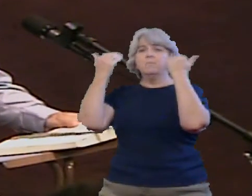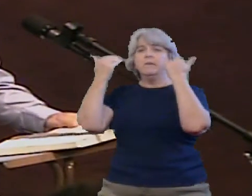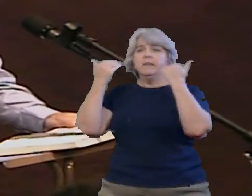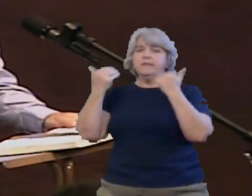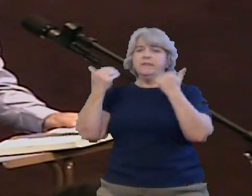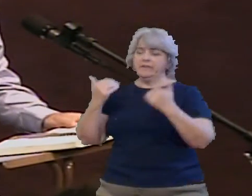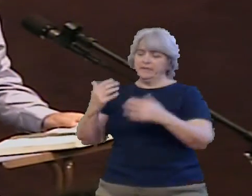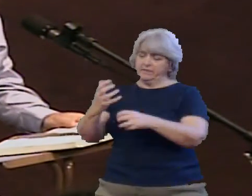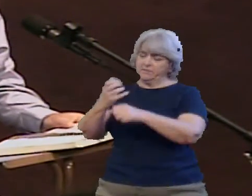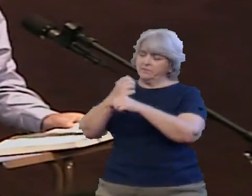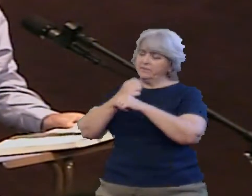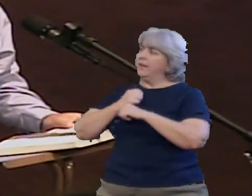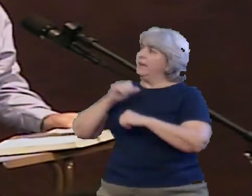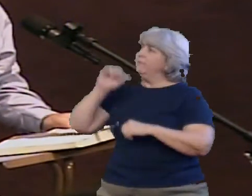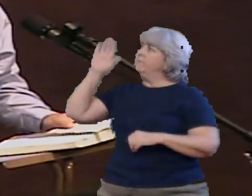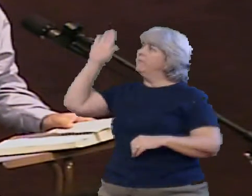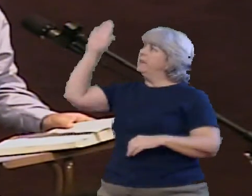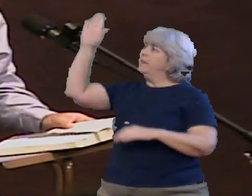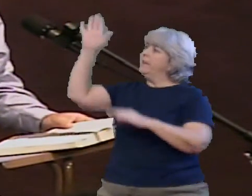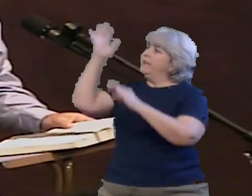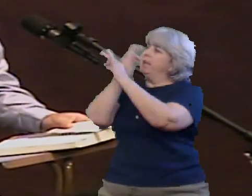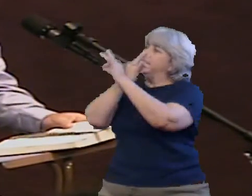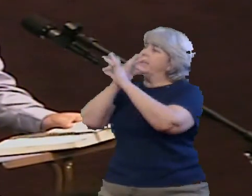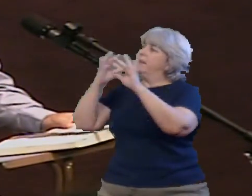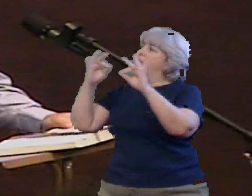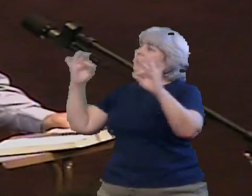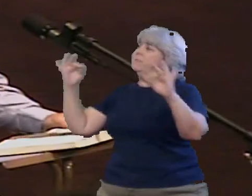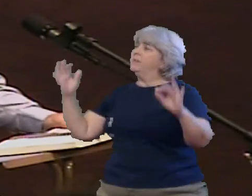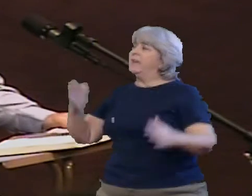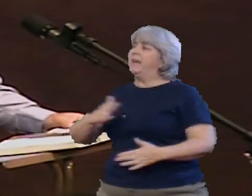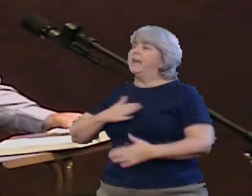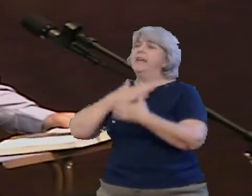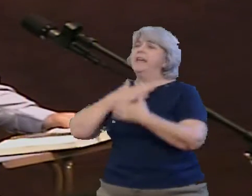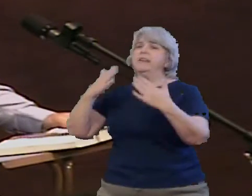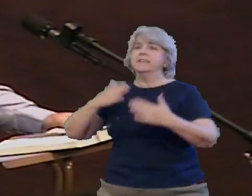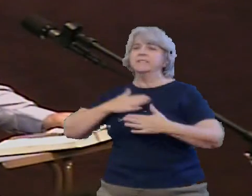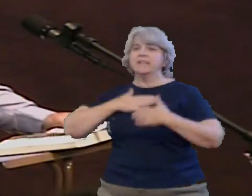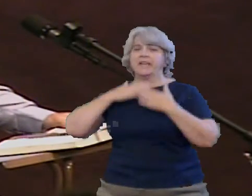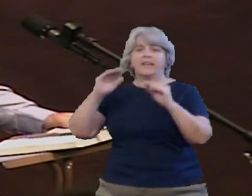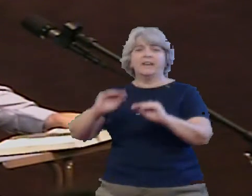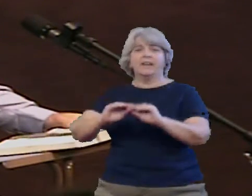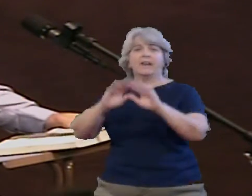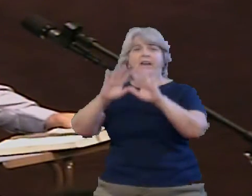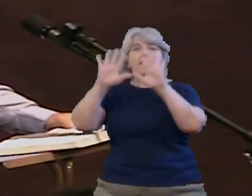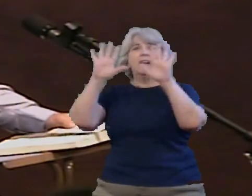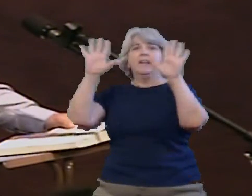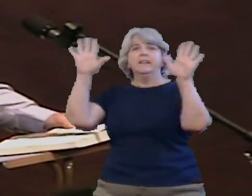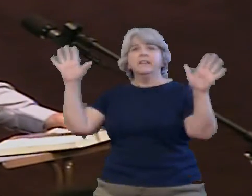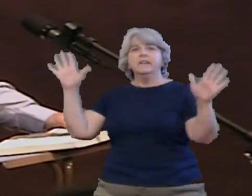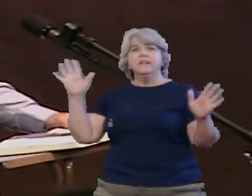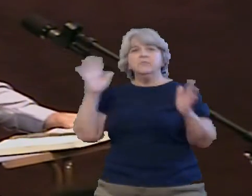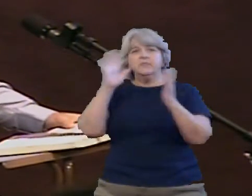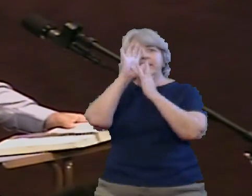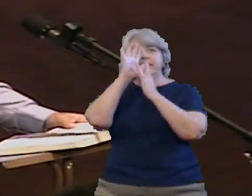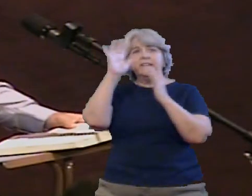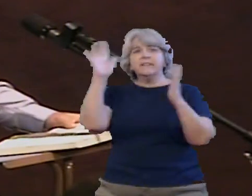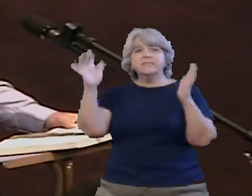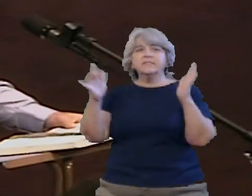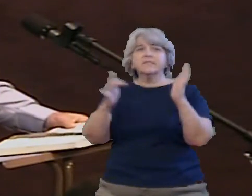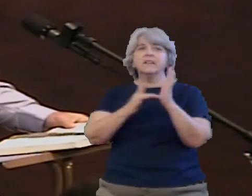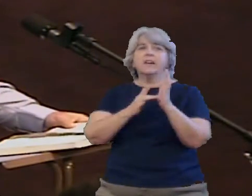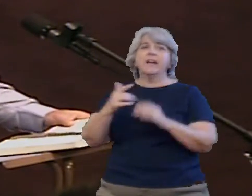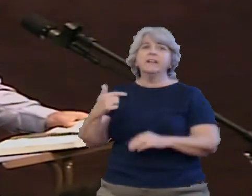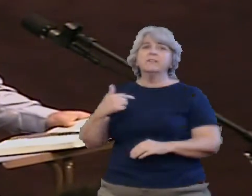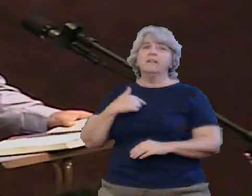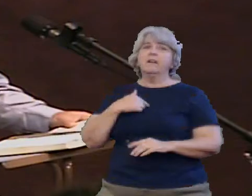come, into thy freedom, gladness and light,